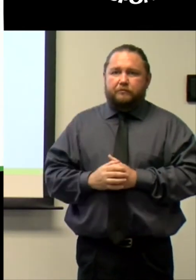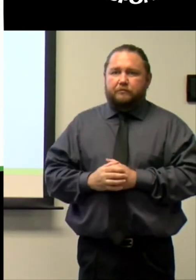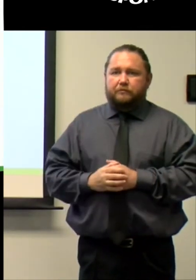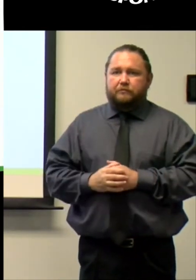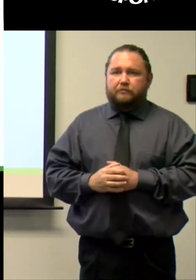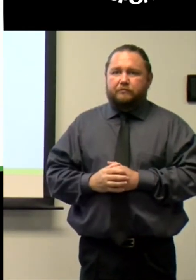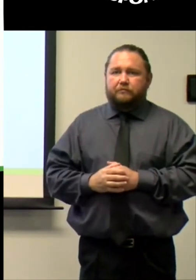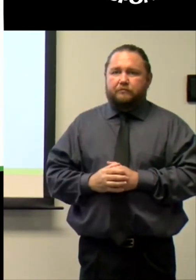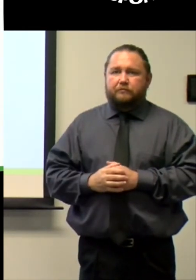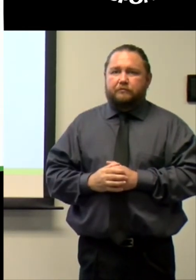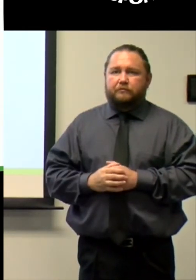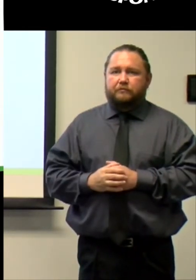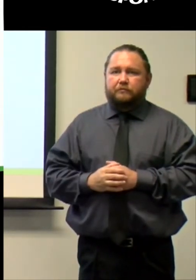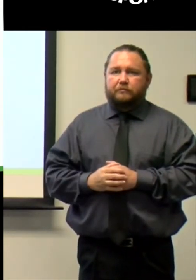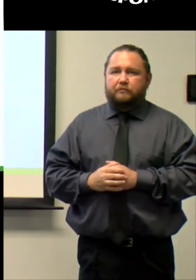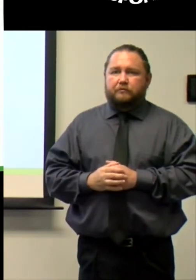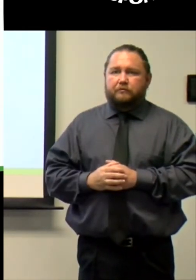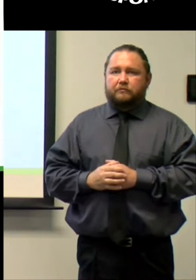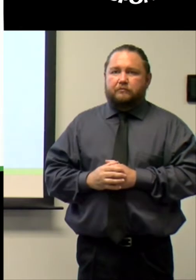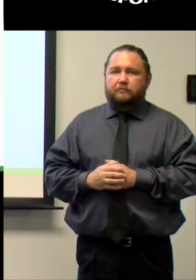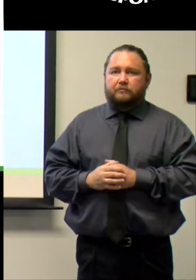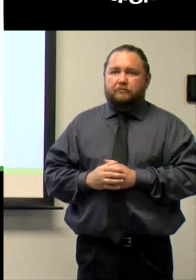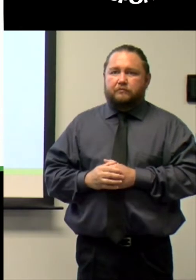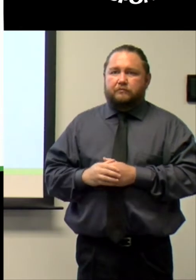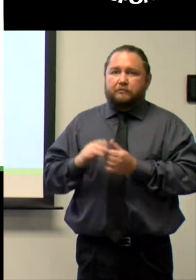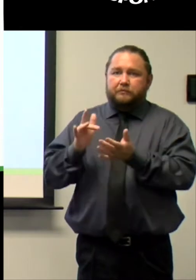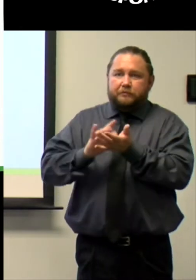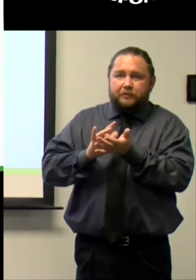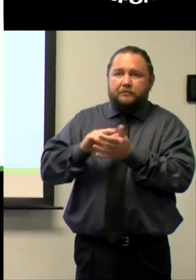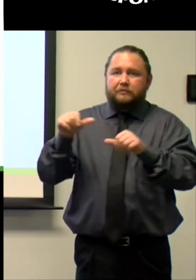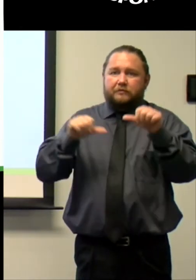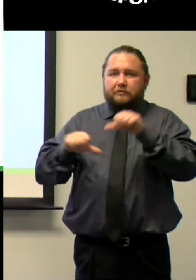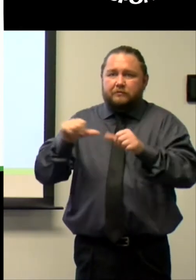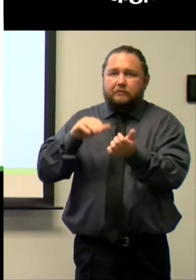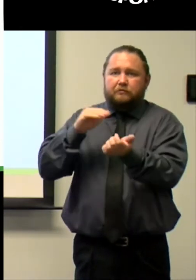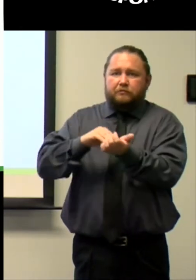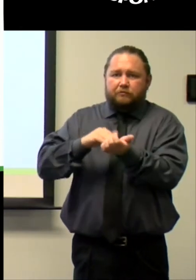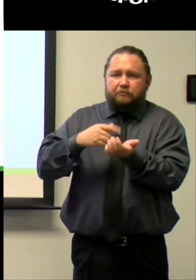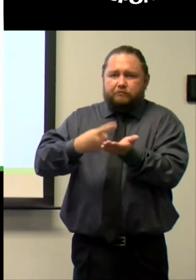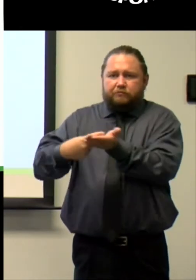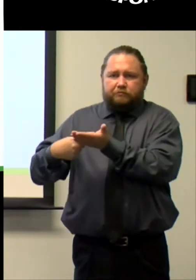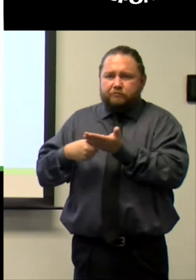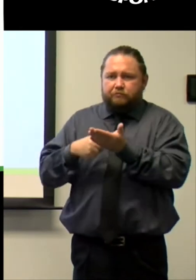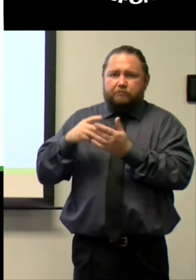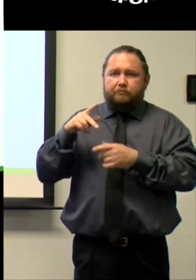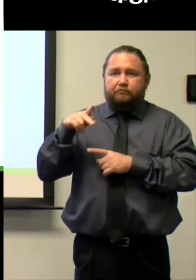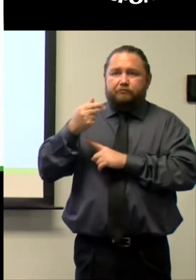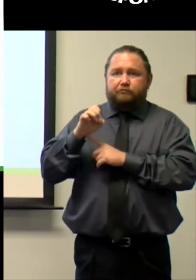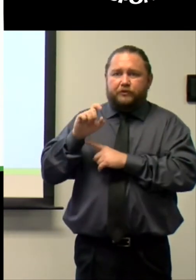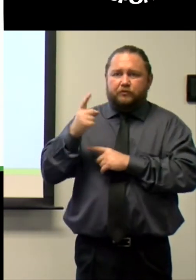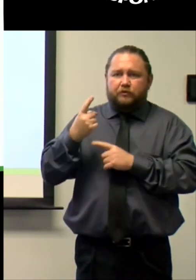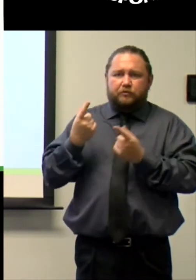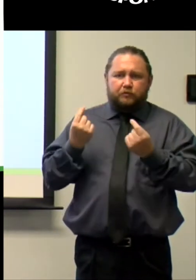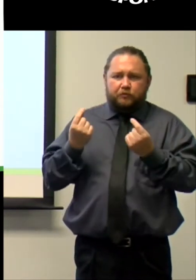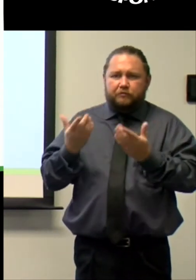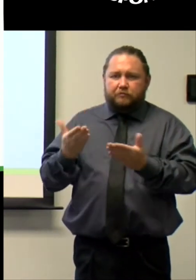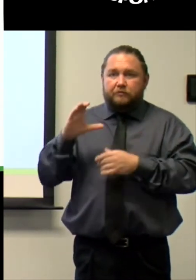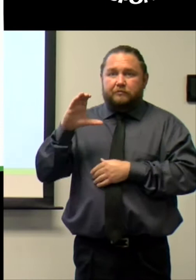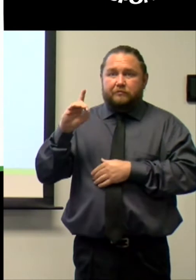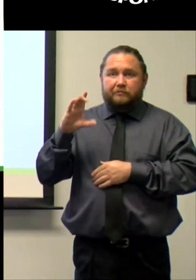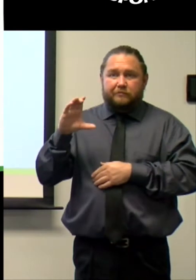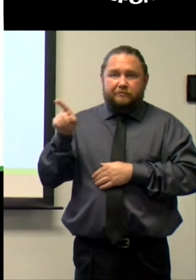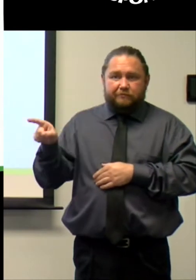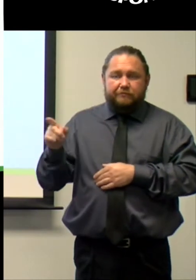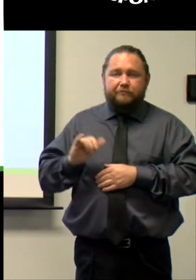experts and the doctors think about, and the Center for Disease Control down in Atlanta, regarding